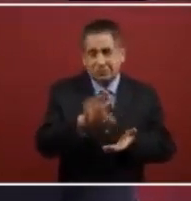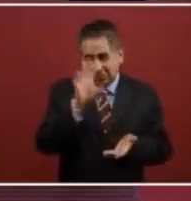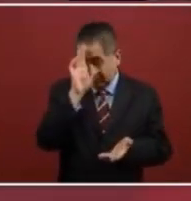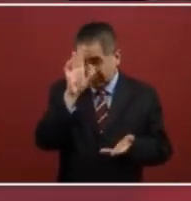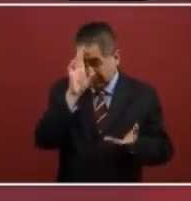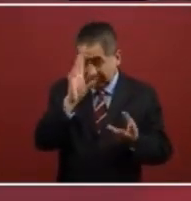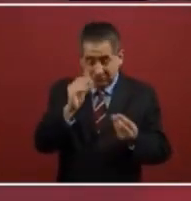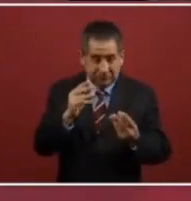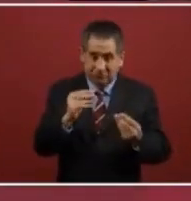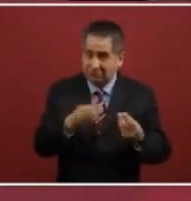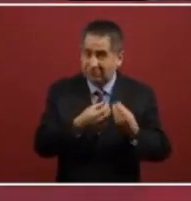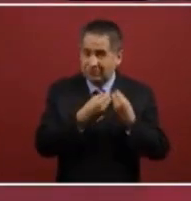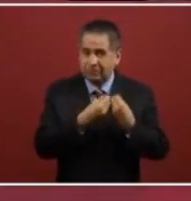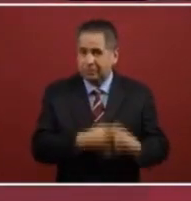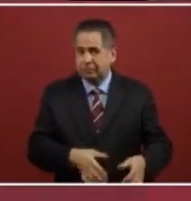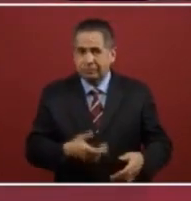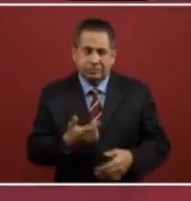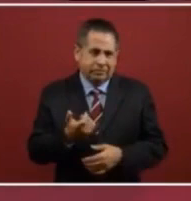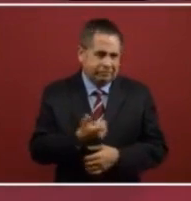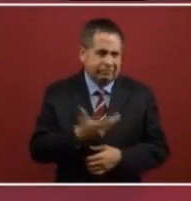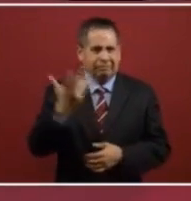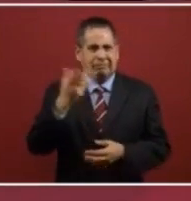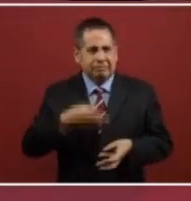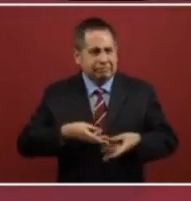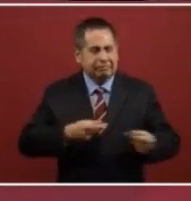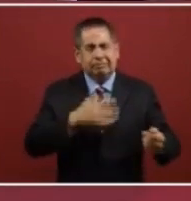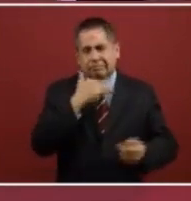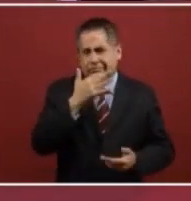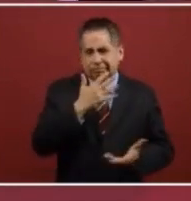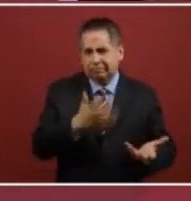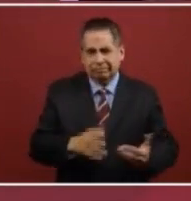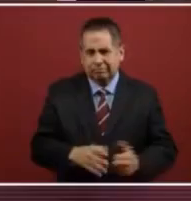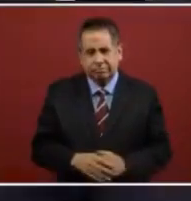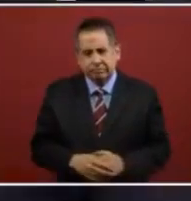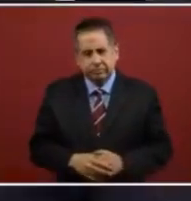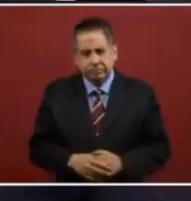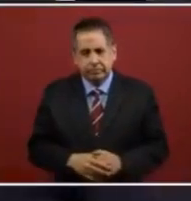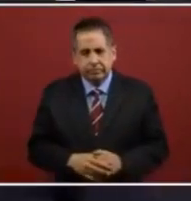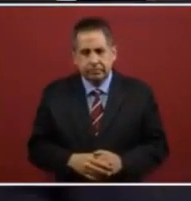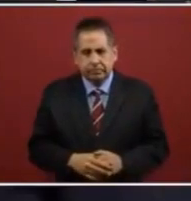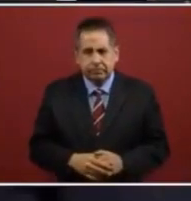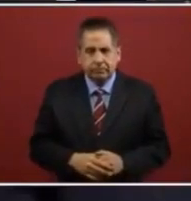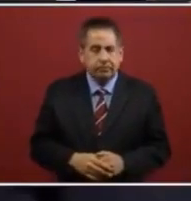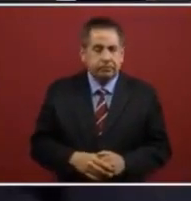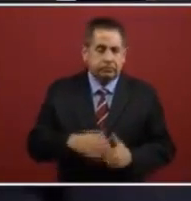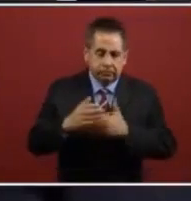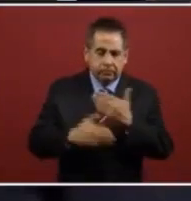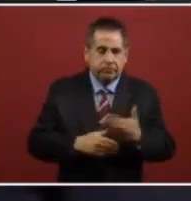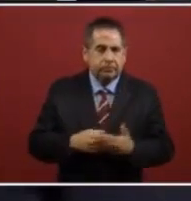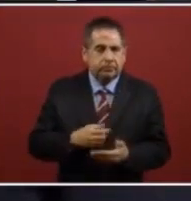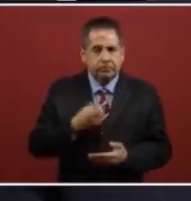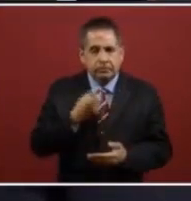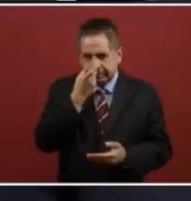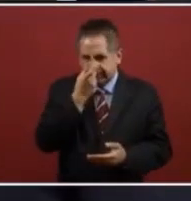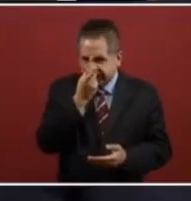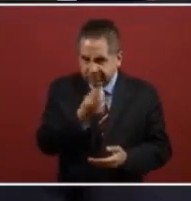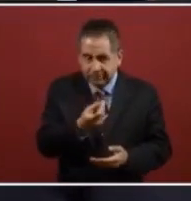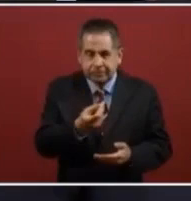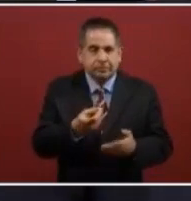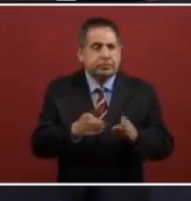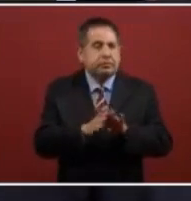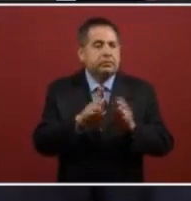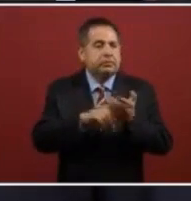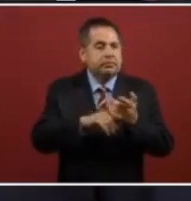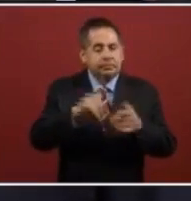the fraud. So costosísimos. they had very expensive Con todo apparatuses. respeto, los consejeros